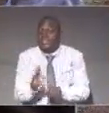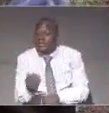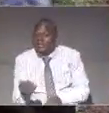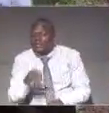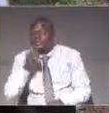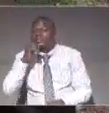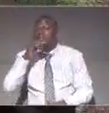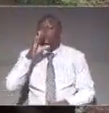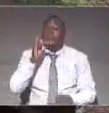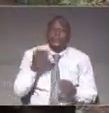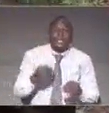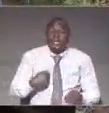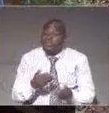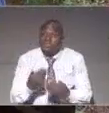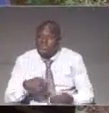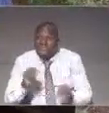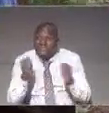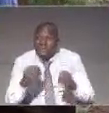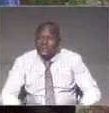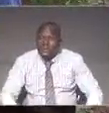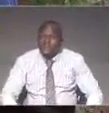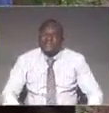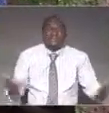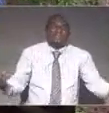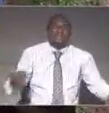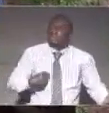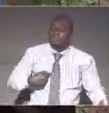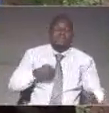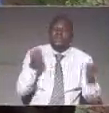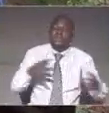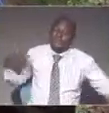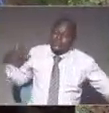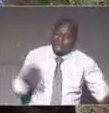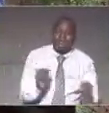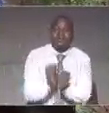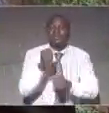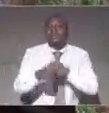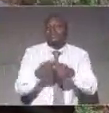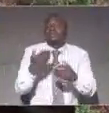galwa walolwaddeko nze bukyanganywa sikisirwalanga emyaka 5 nganganywa